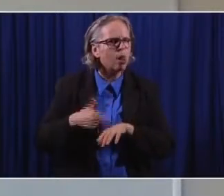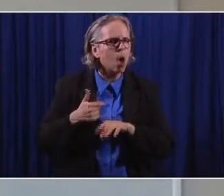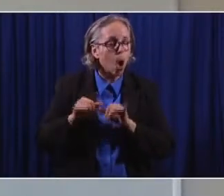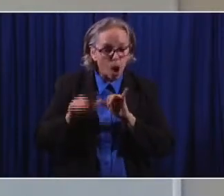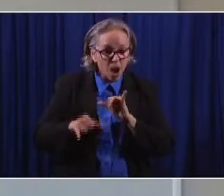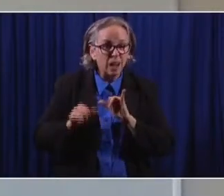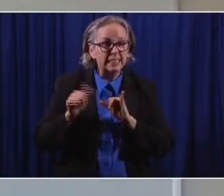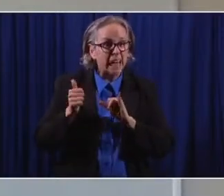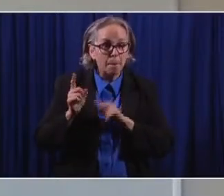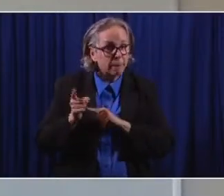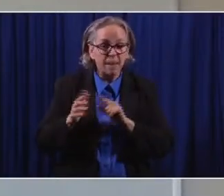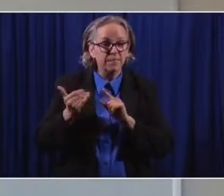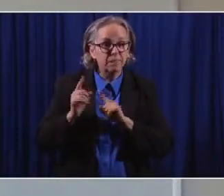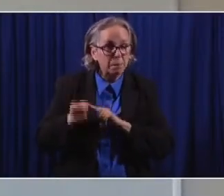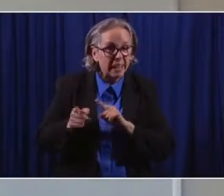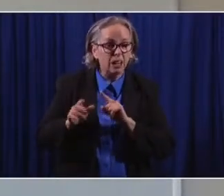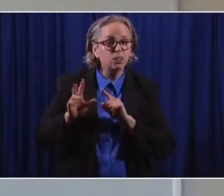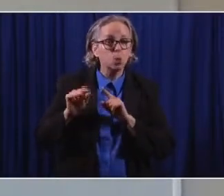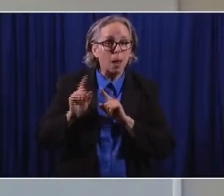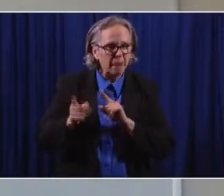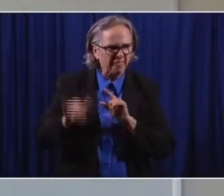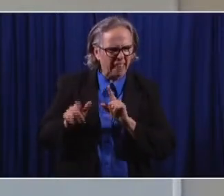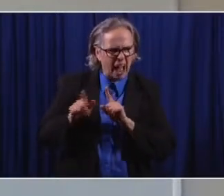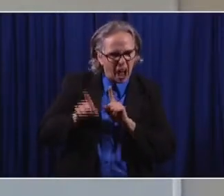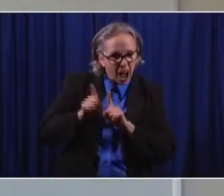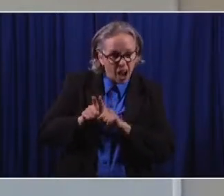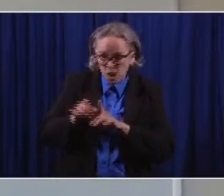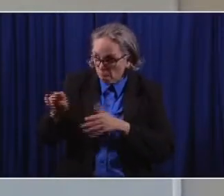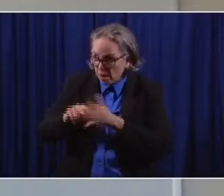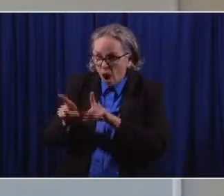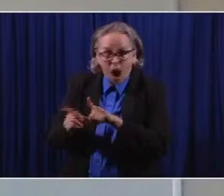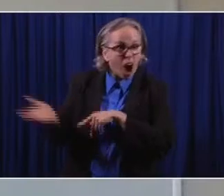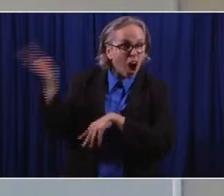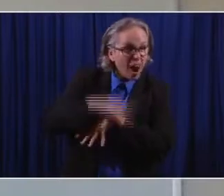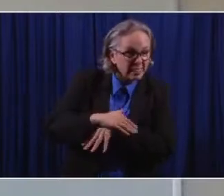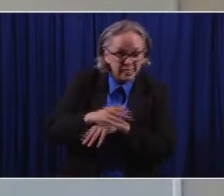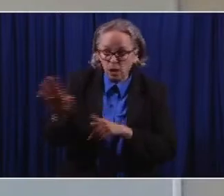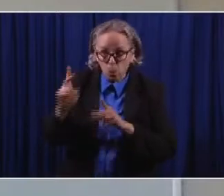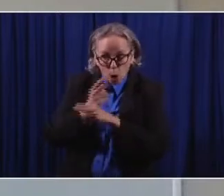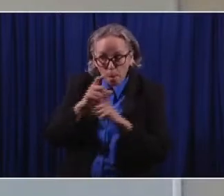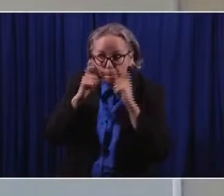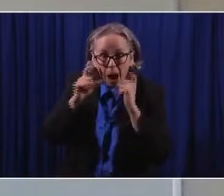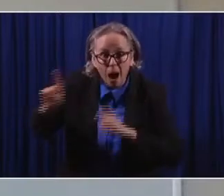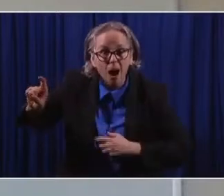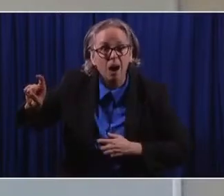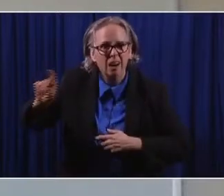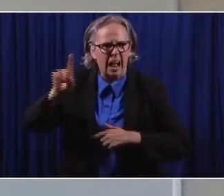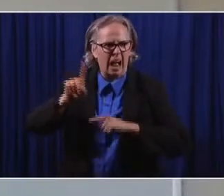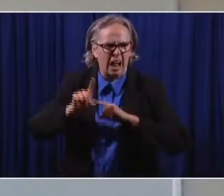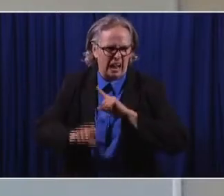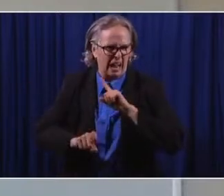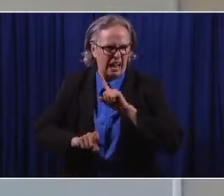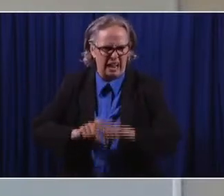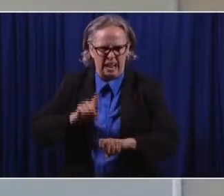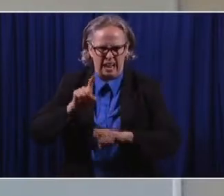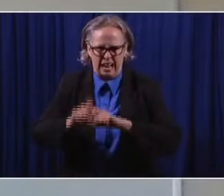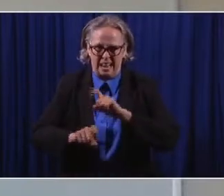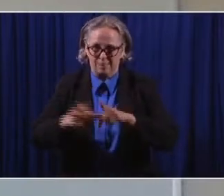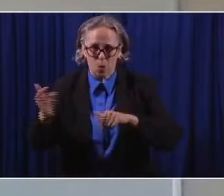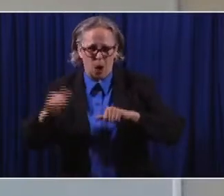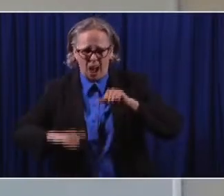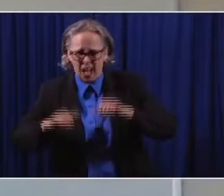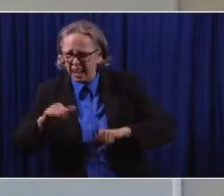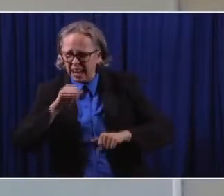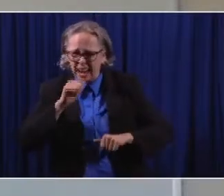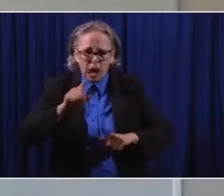all day? Did you make direct contact? Did you have a mask? And that way, you know, if we get in those situations where we're not sure the degree of exposure, the team can